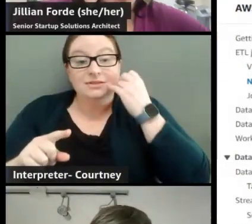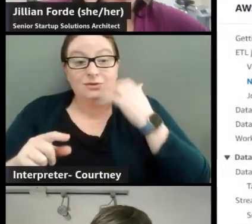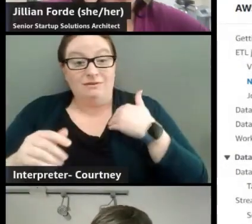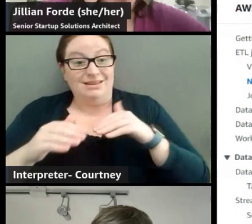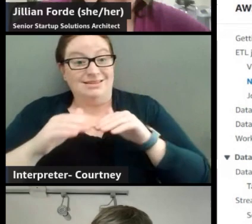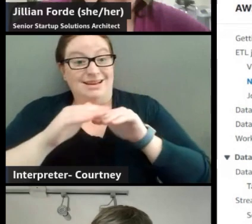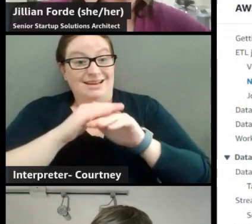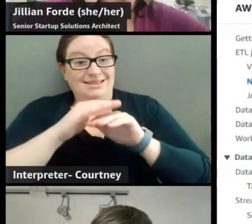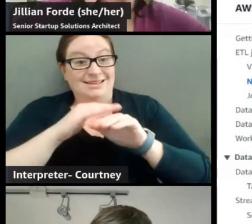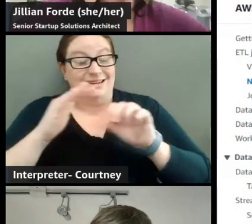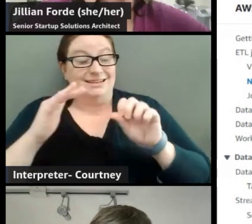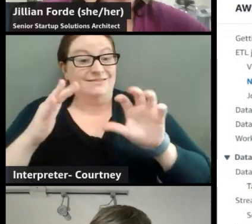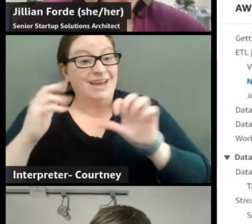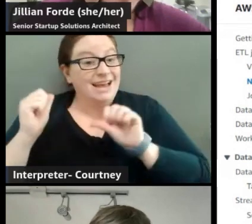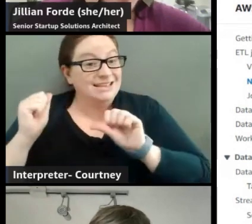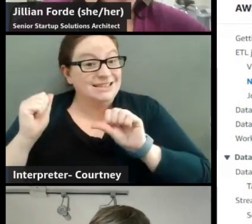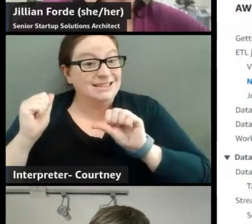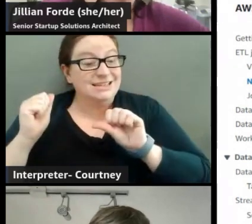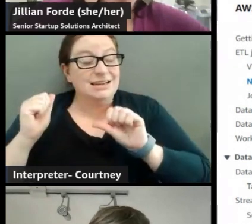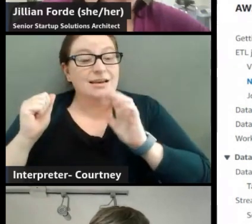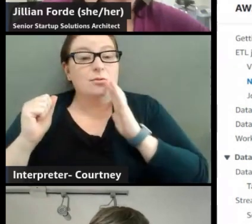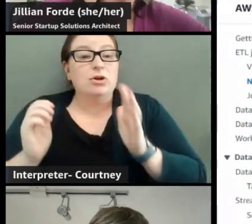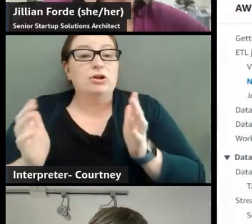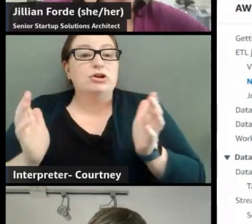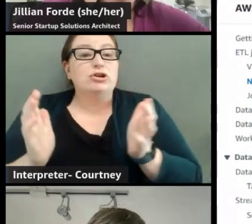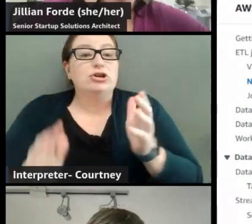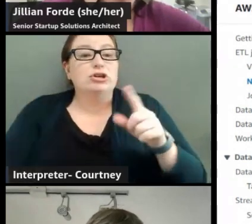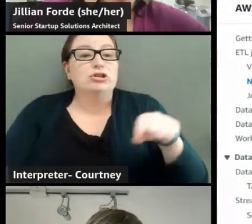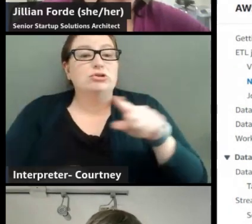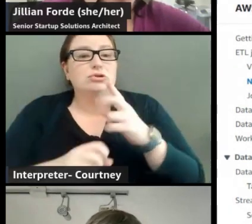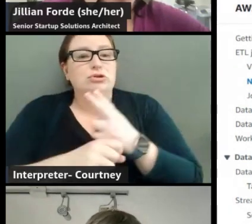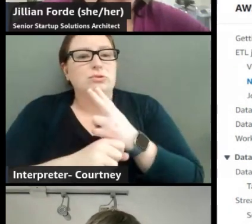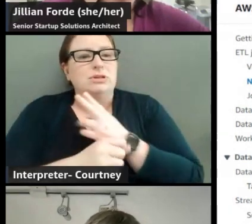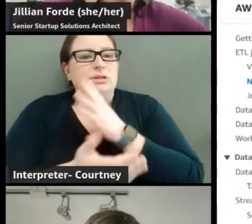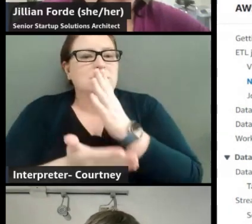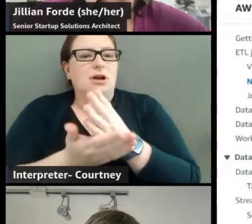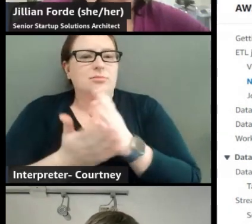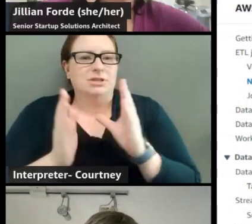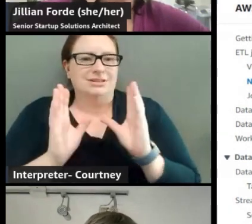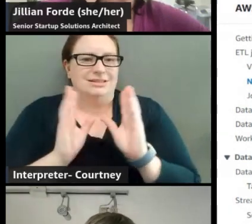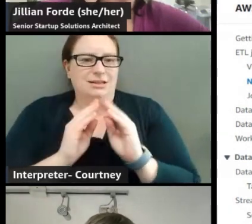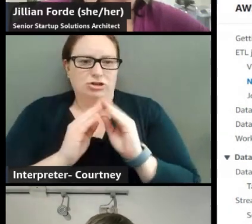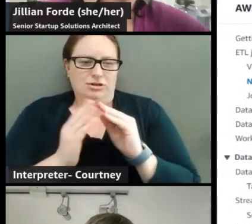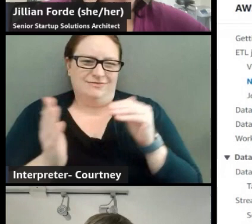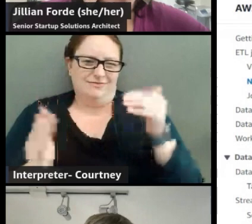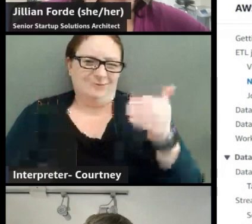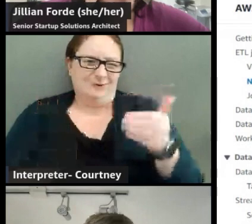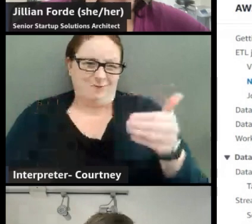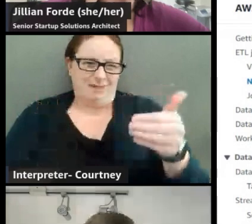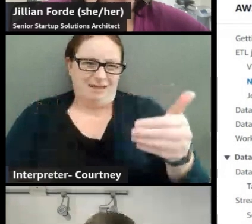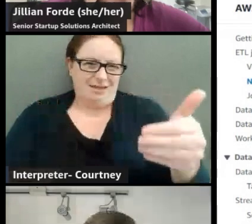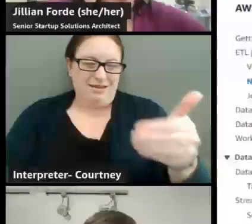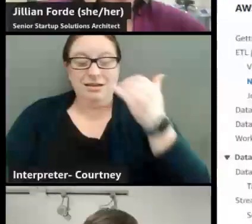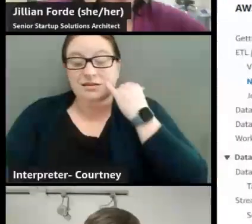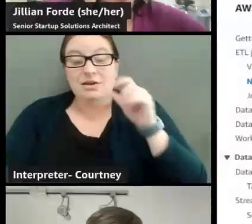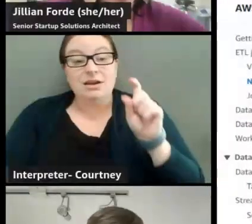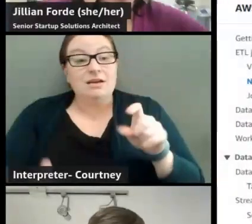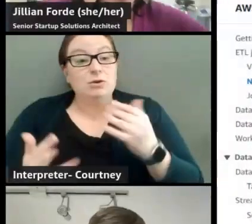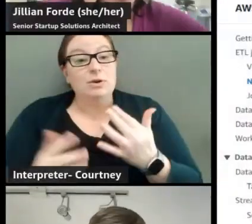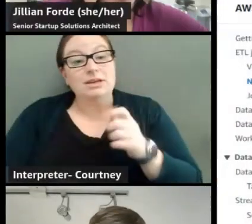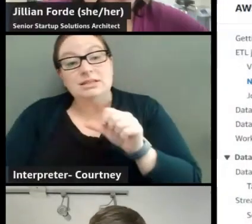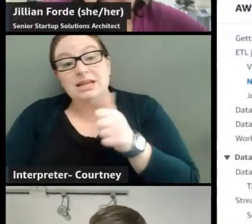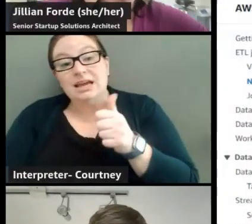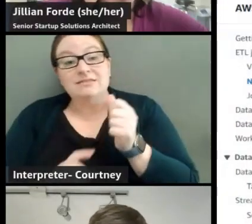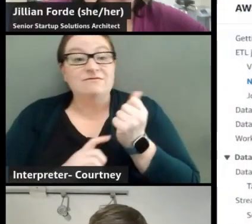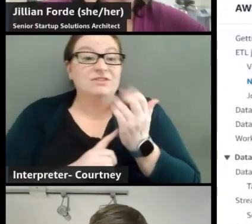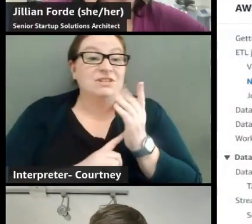it is fast, it encourages you to use a stop session very frequently. If I have to wait 10 minutes or 15 minutes to get